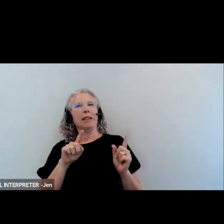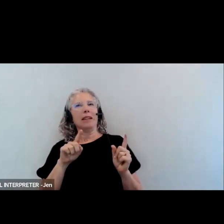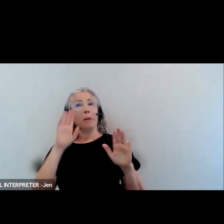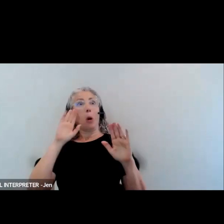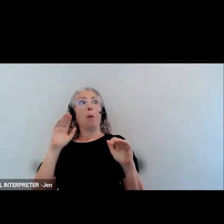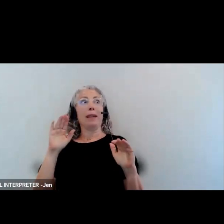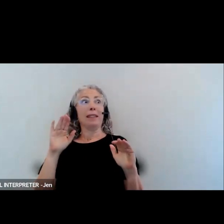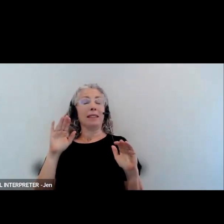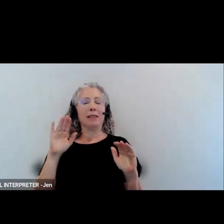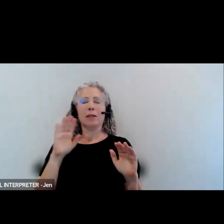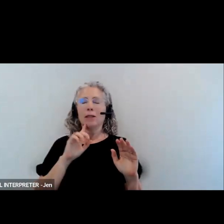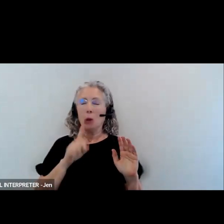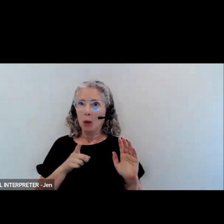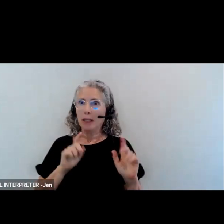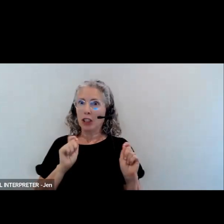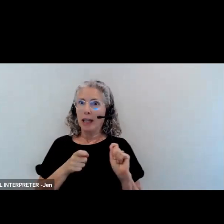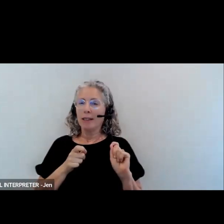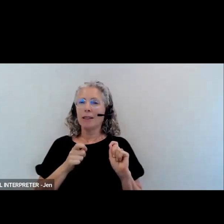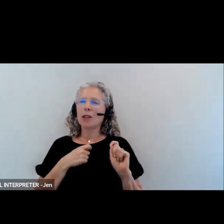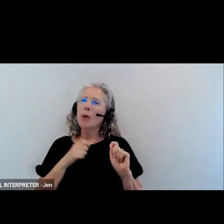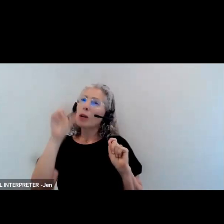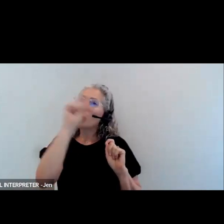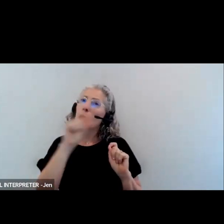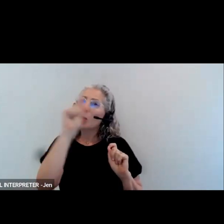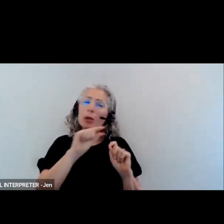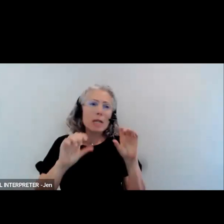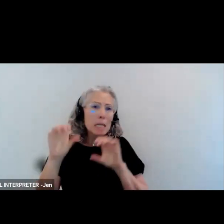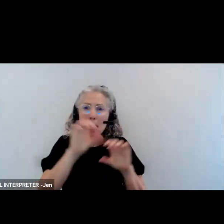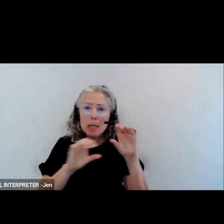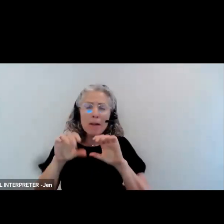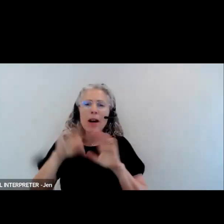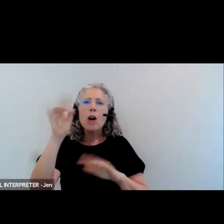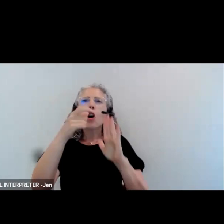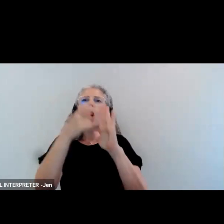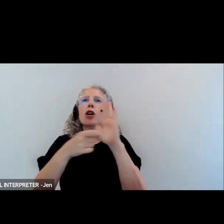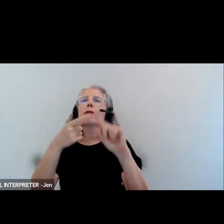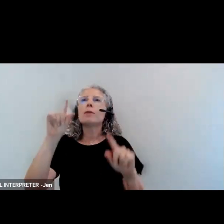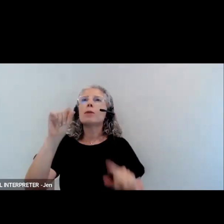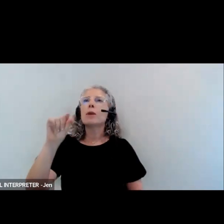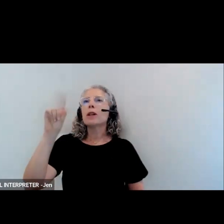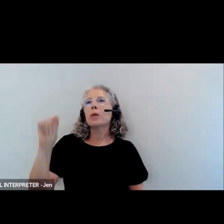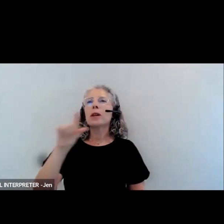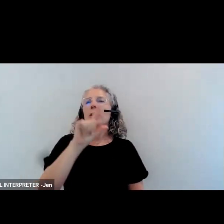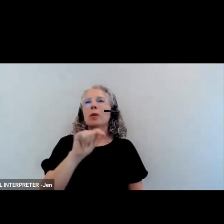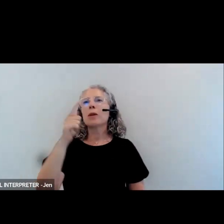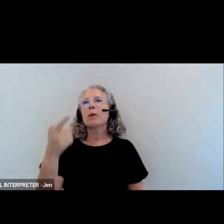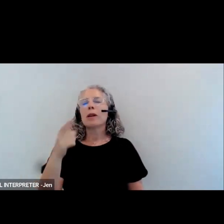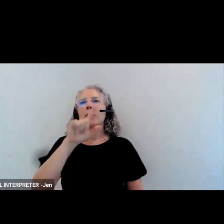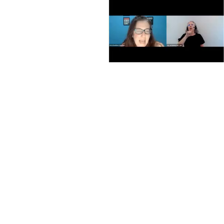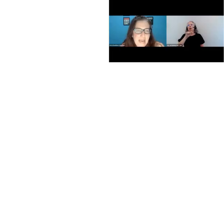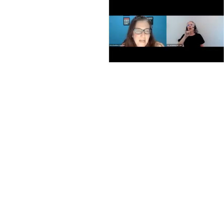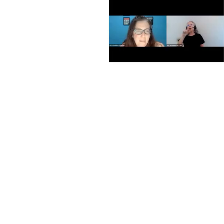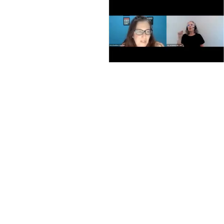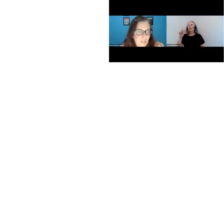this presentation, surely it's changed. So I looked, I Googled, and I found articles from 2020, 21, 22 that had things